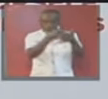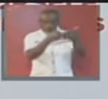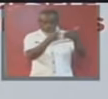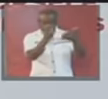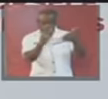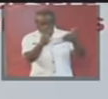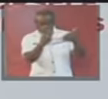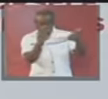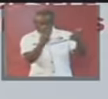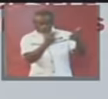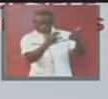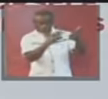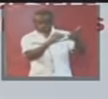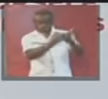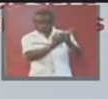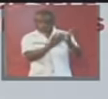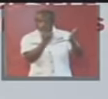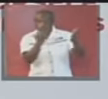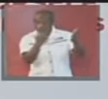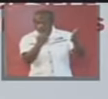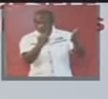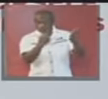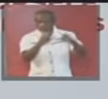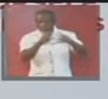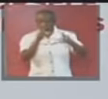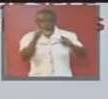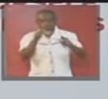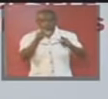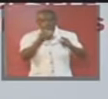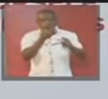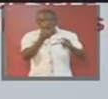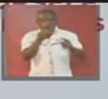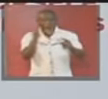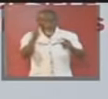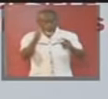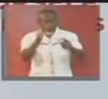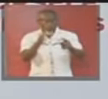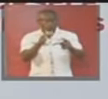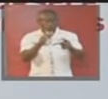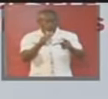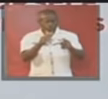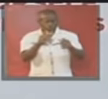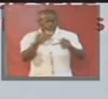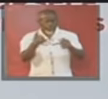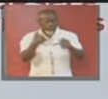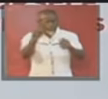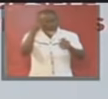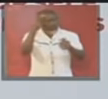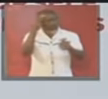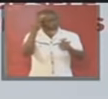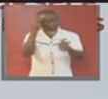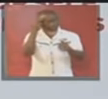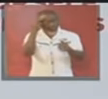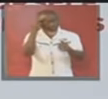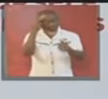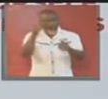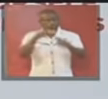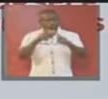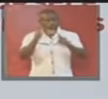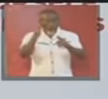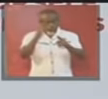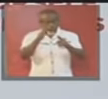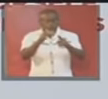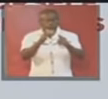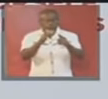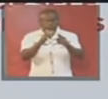column. With time, all of those reds, which were areas of concern or that we had to redo things, have turned to